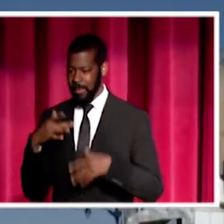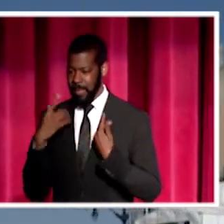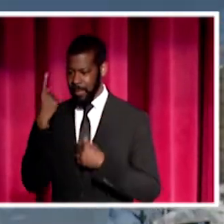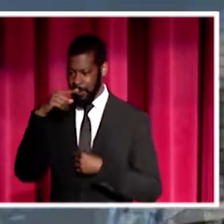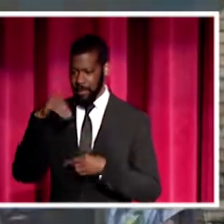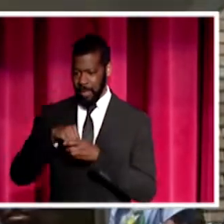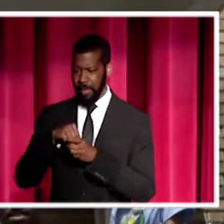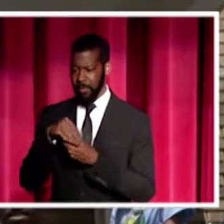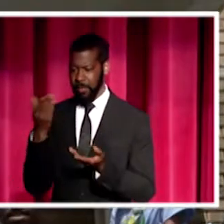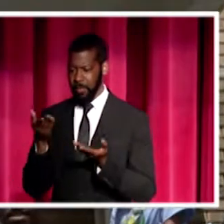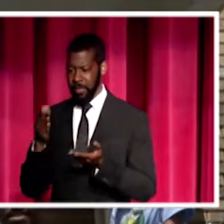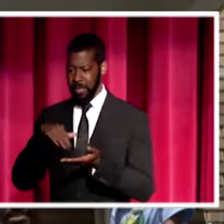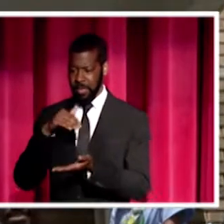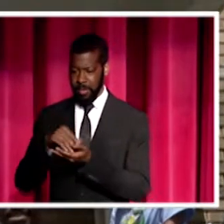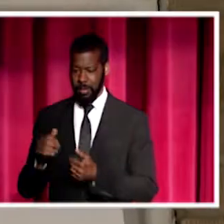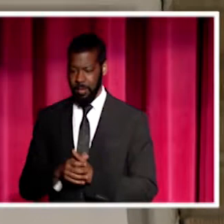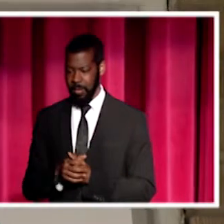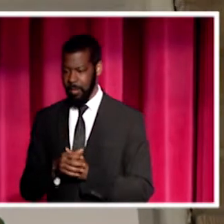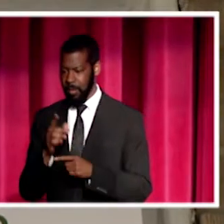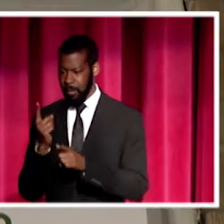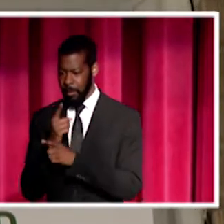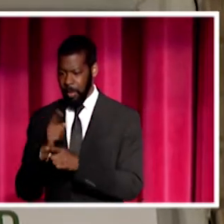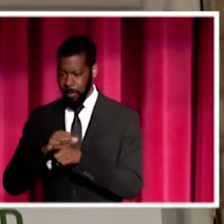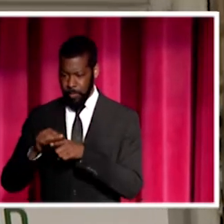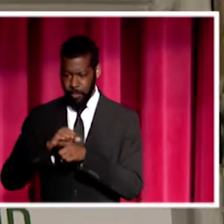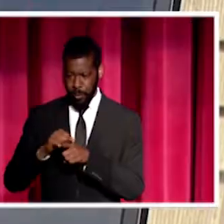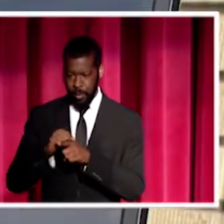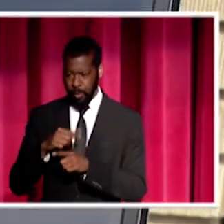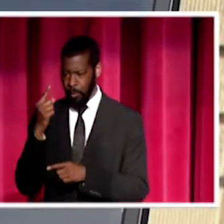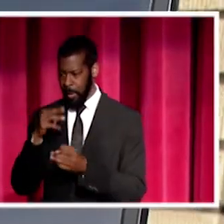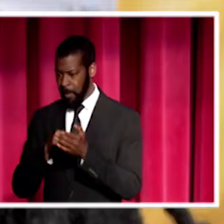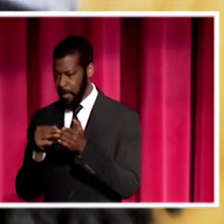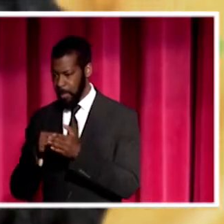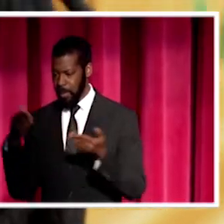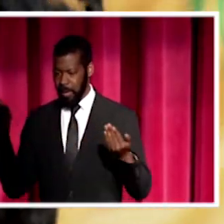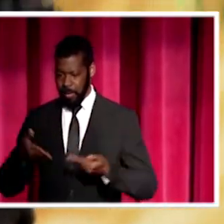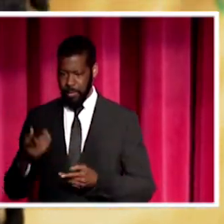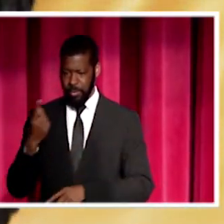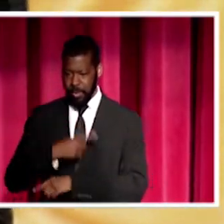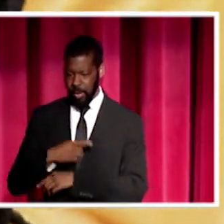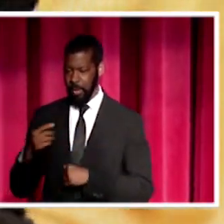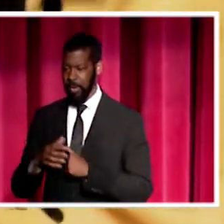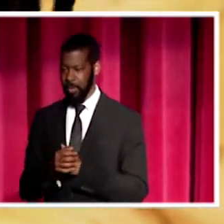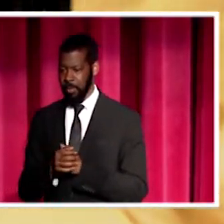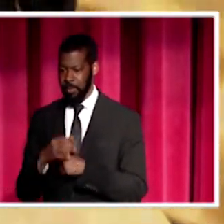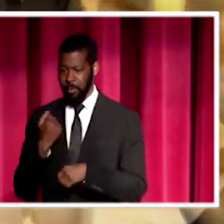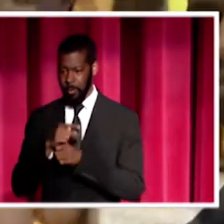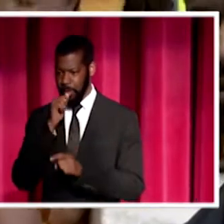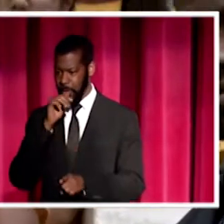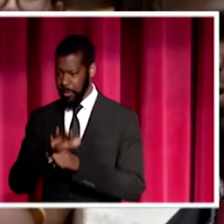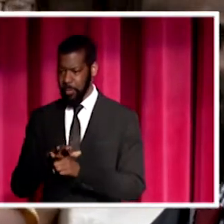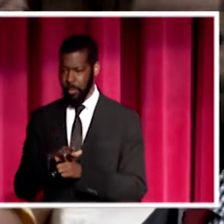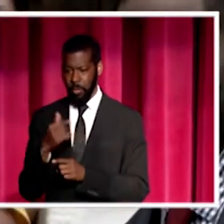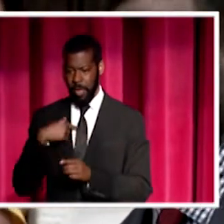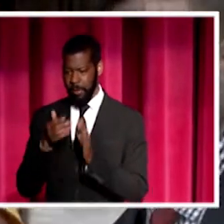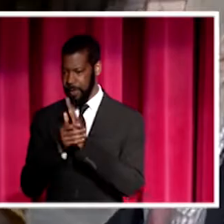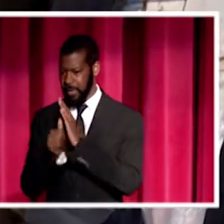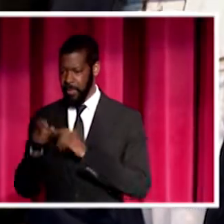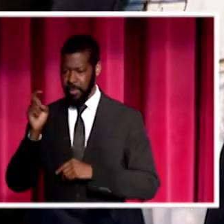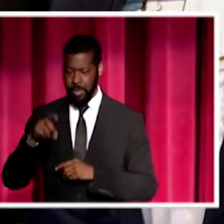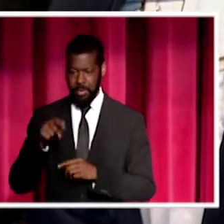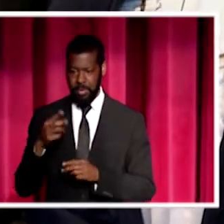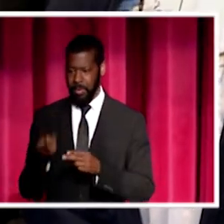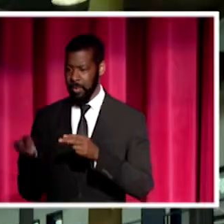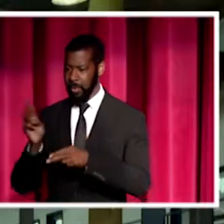in the new stadium. Proper training programs like the one being introduced today will ensure these individuals will have the skills necessary to